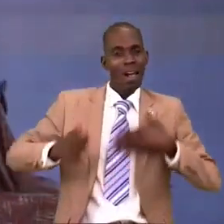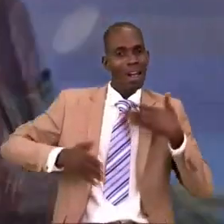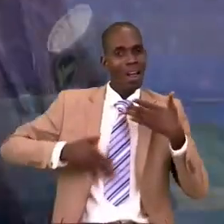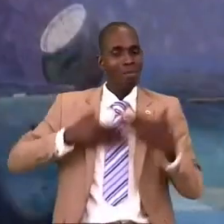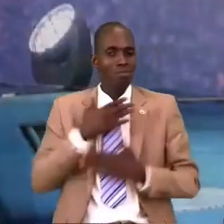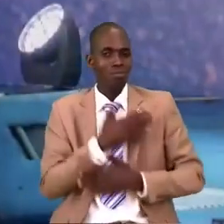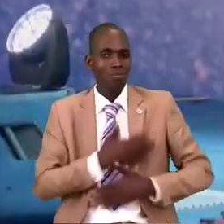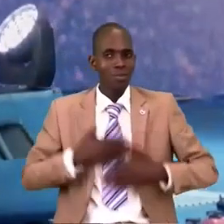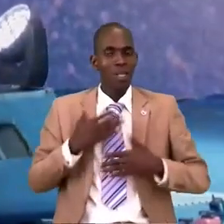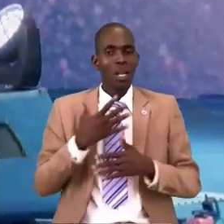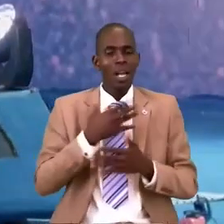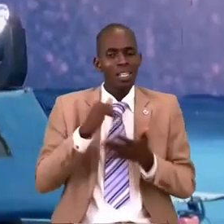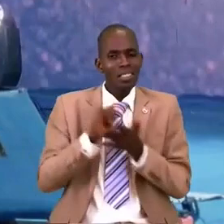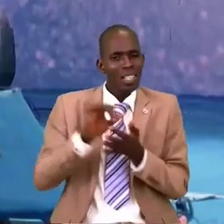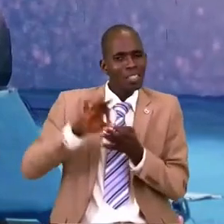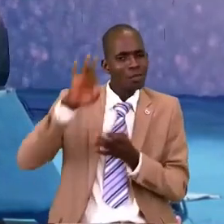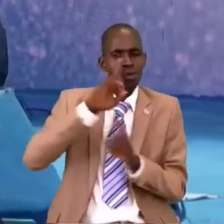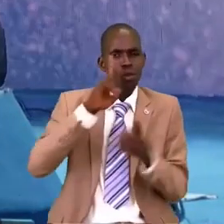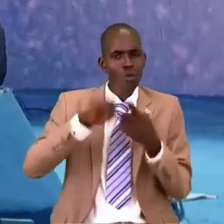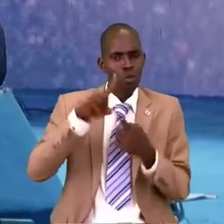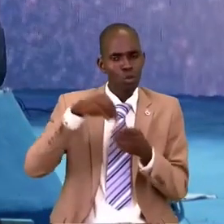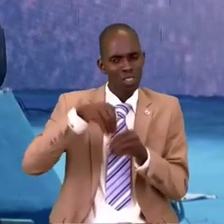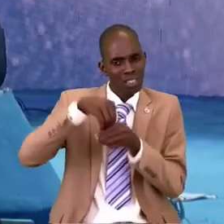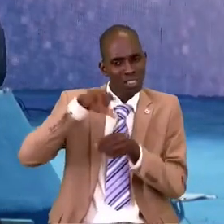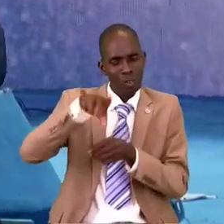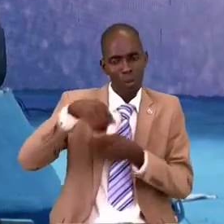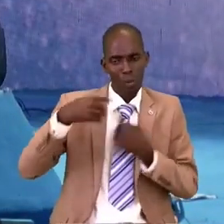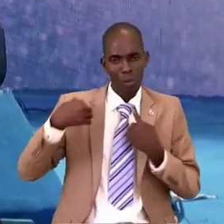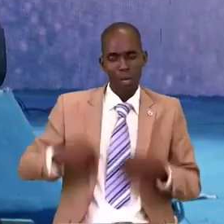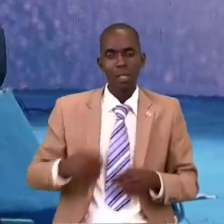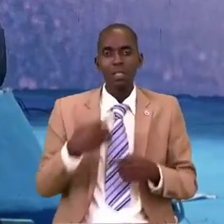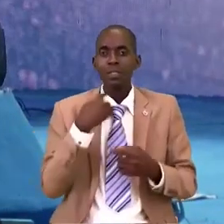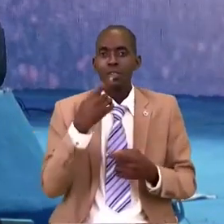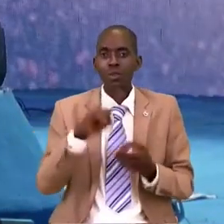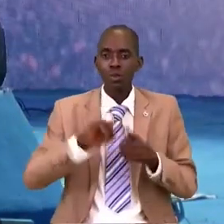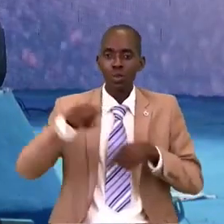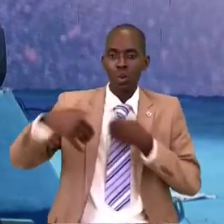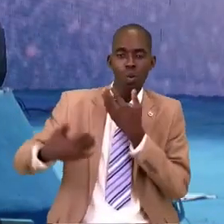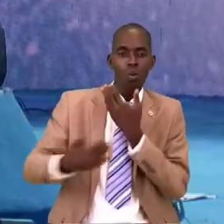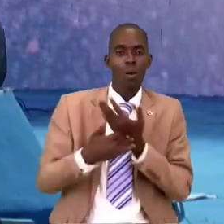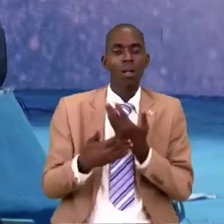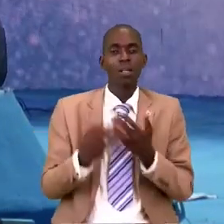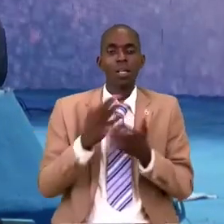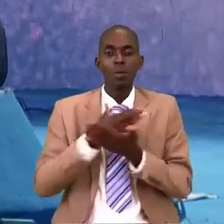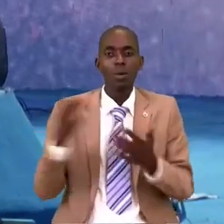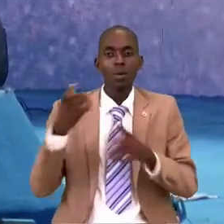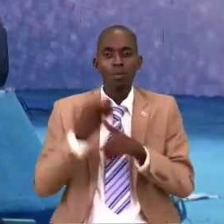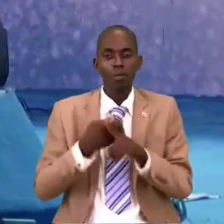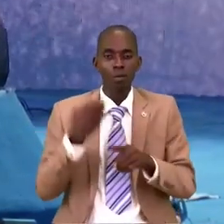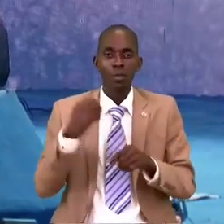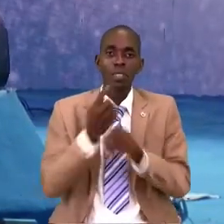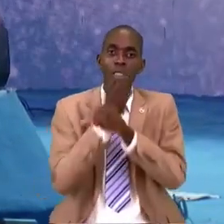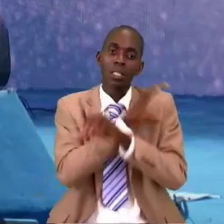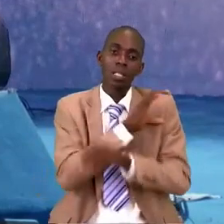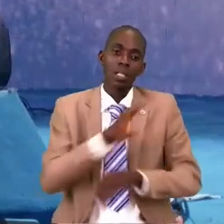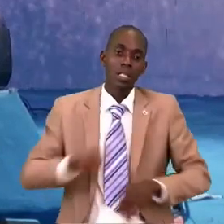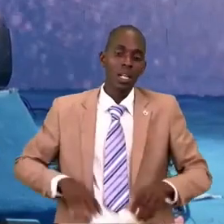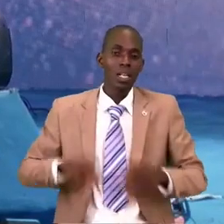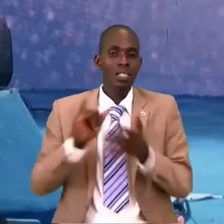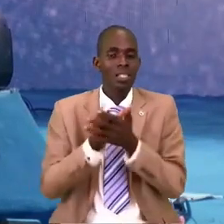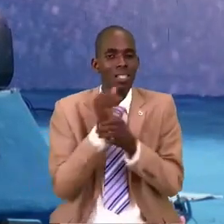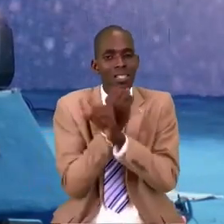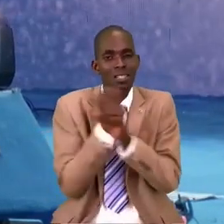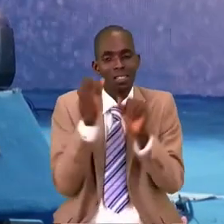your back on the life of righteousness and holiness. That's the enemy within. That